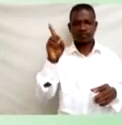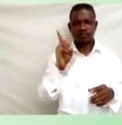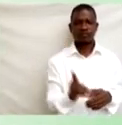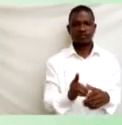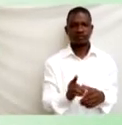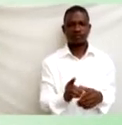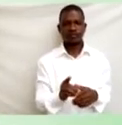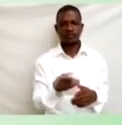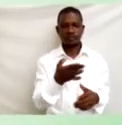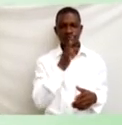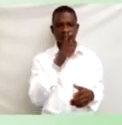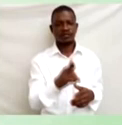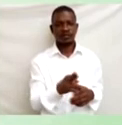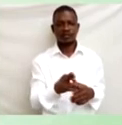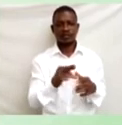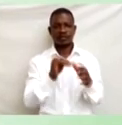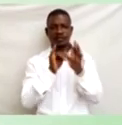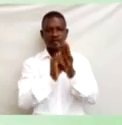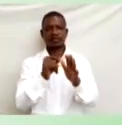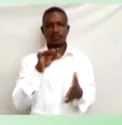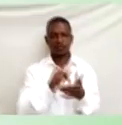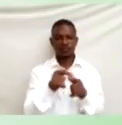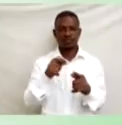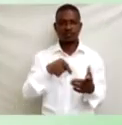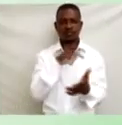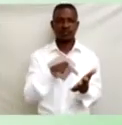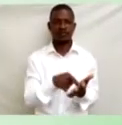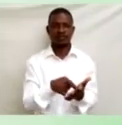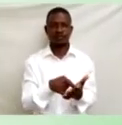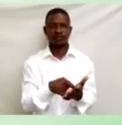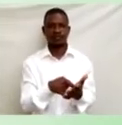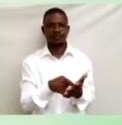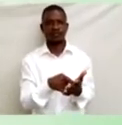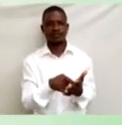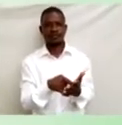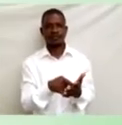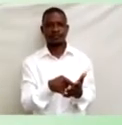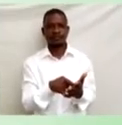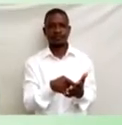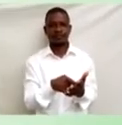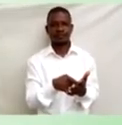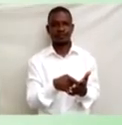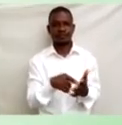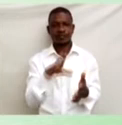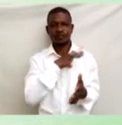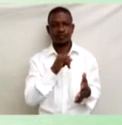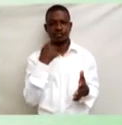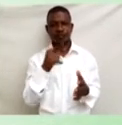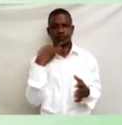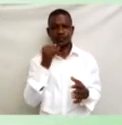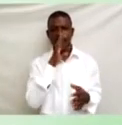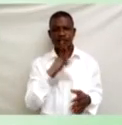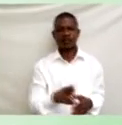verb in the sentence is followed by any of these main verbs, ask,